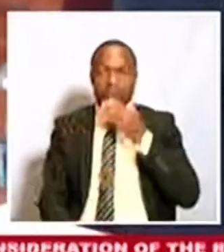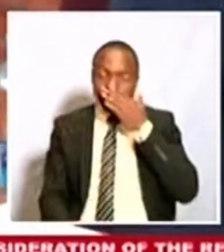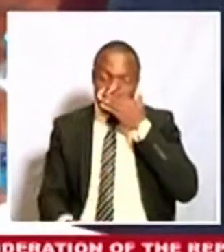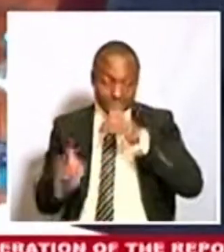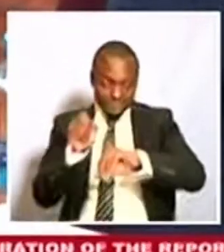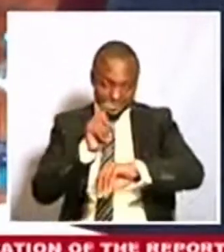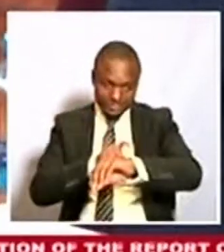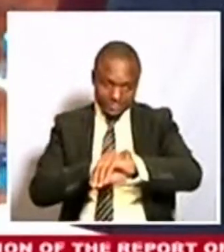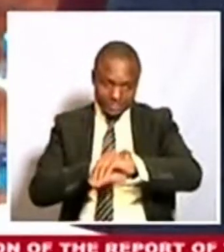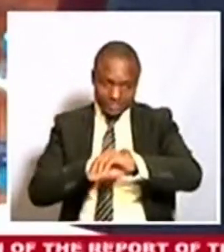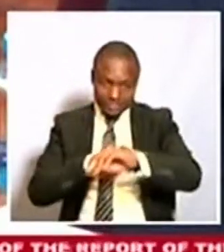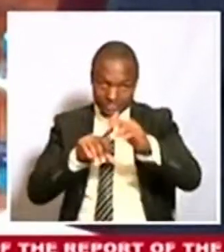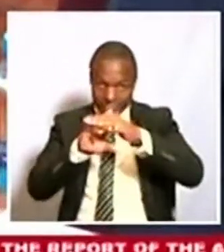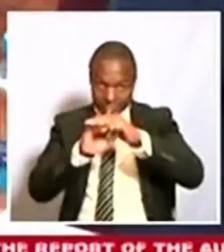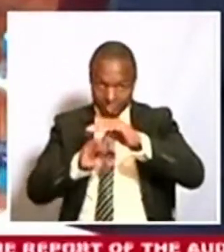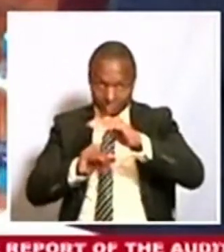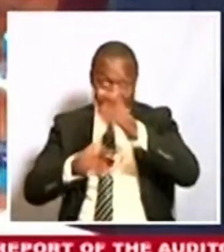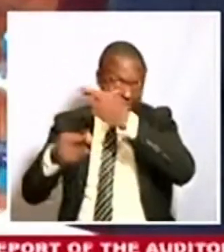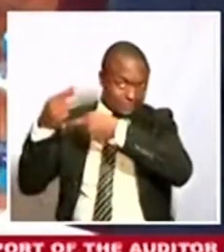during the period under review,